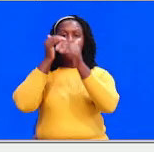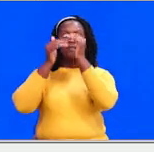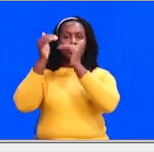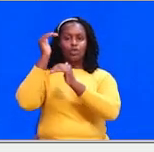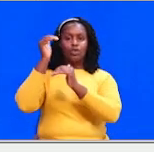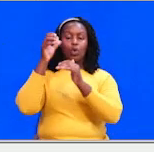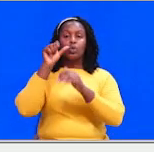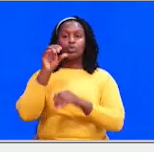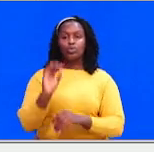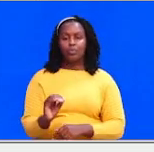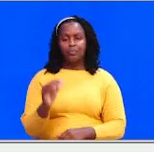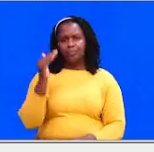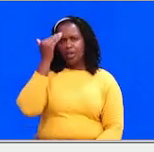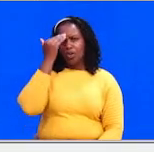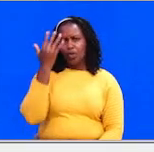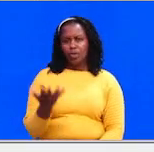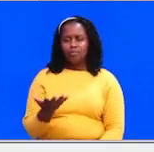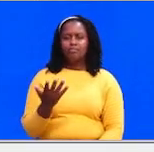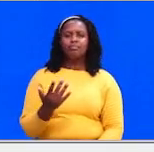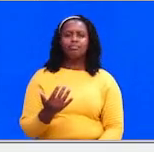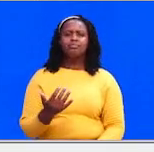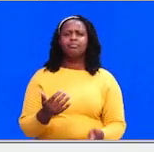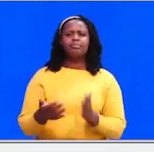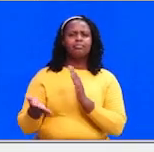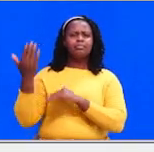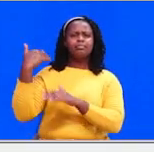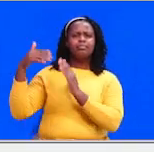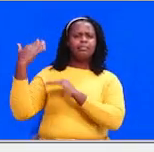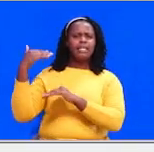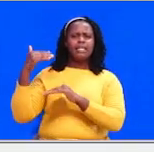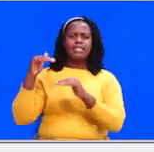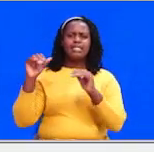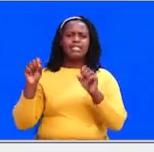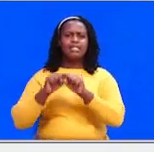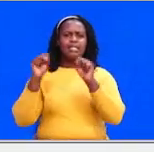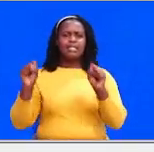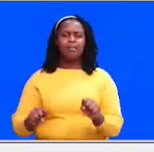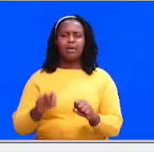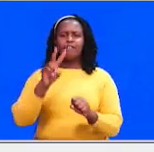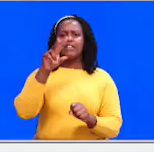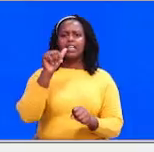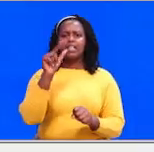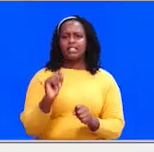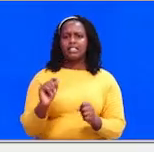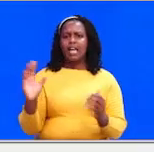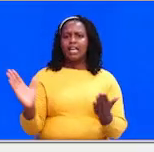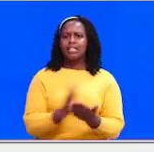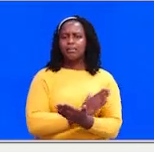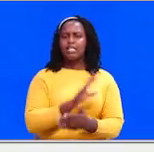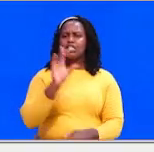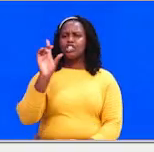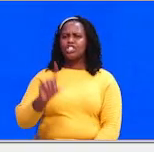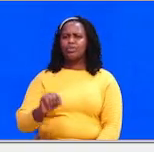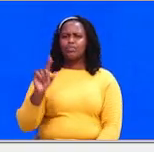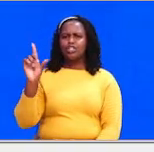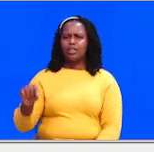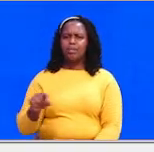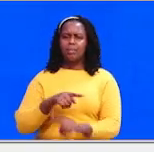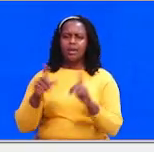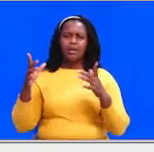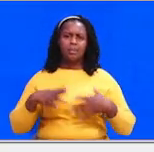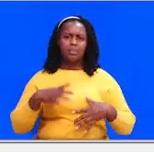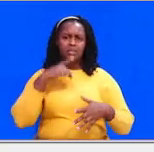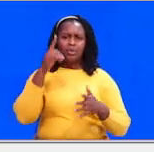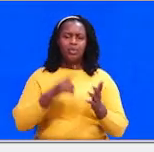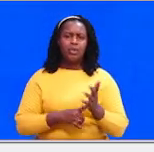the price. Back then, the system was VAT exempt. It was a bit cheaper, but still people were saying it's quite a